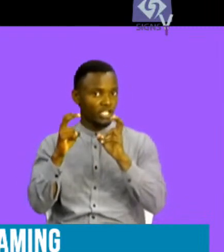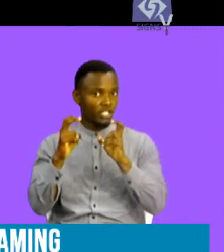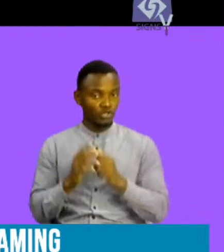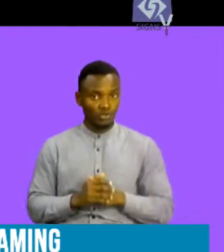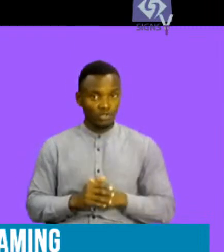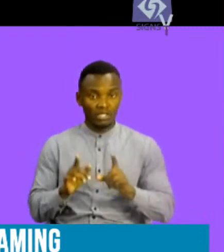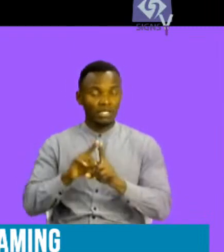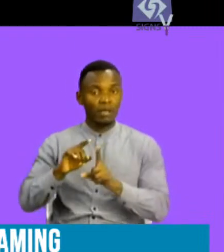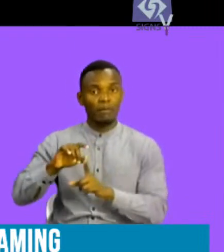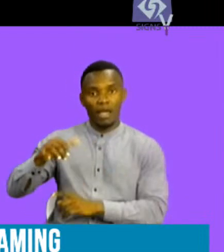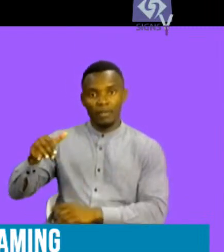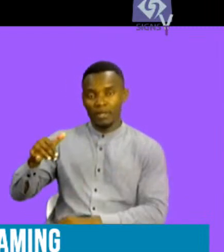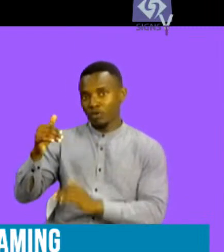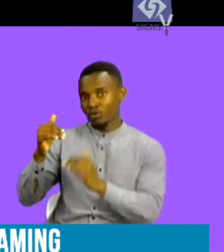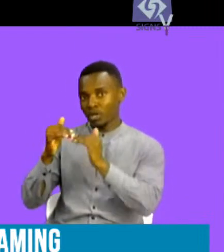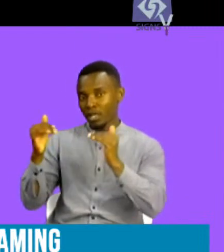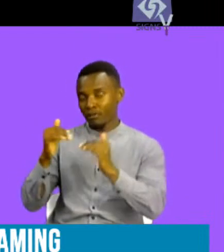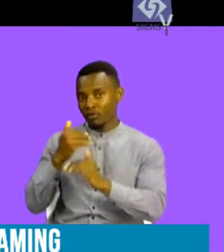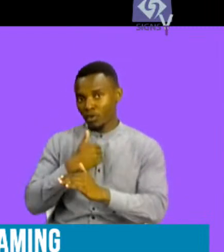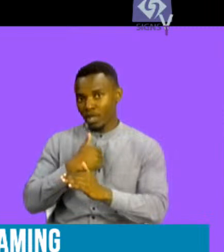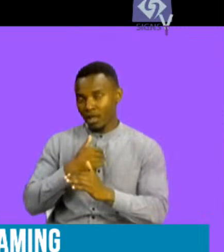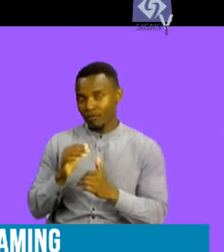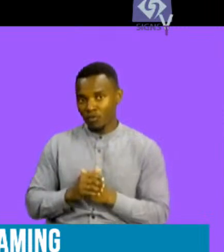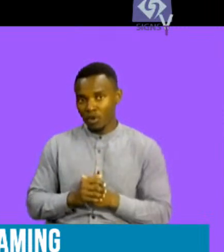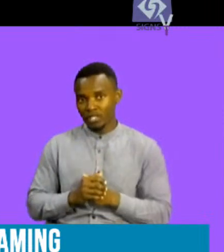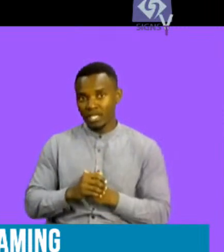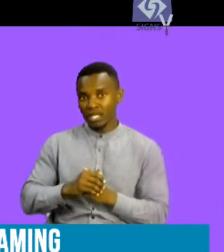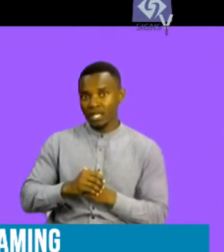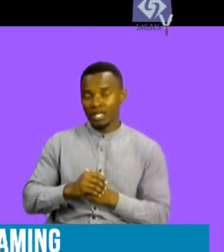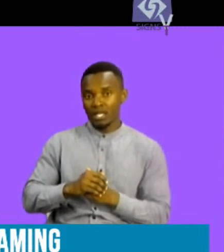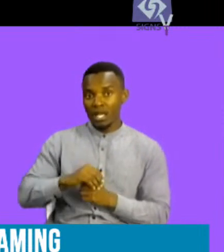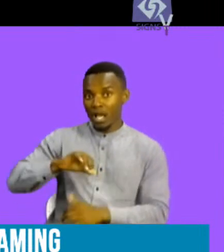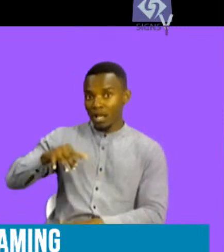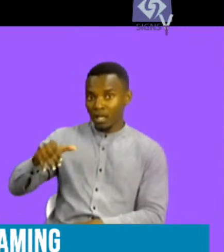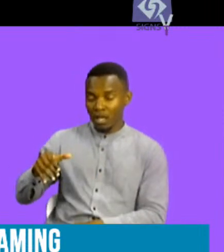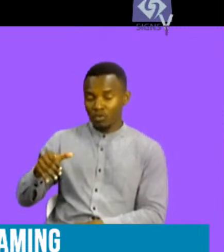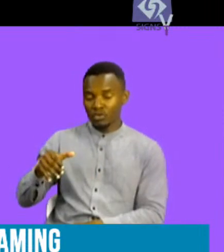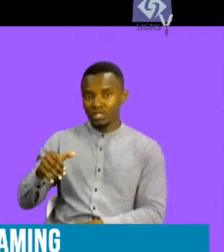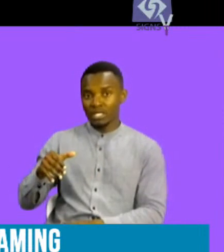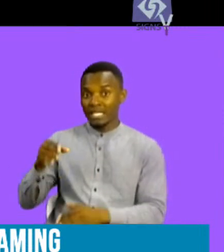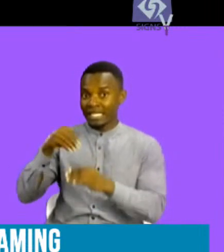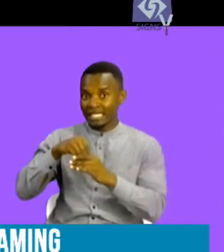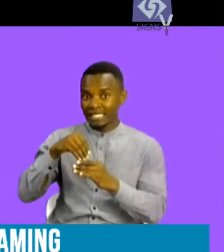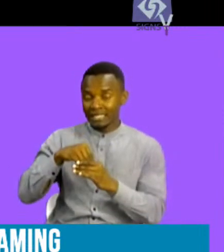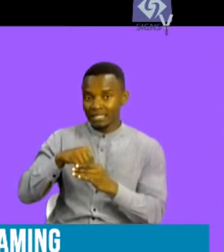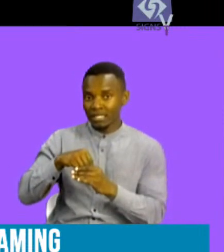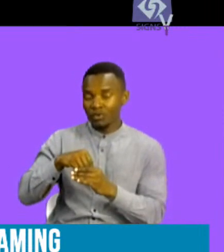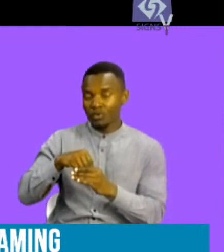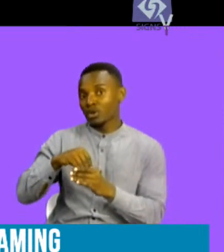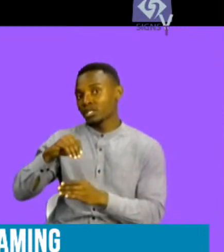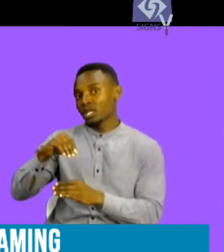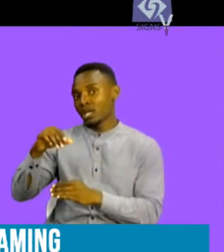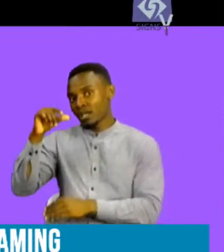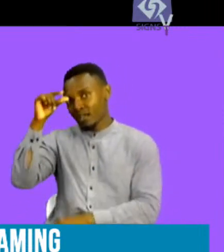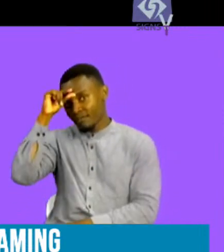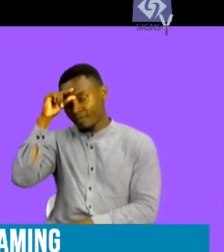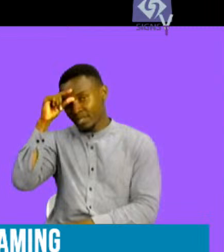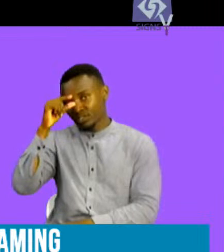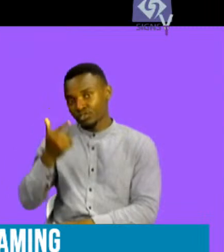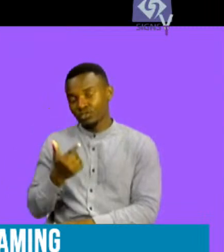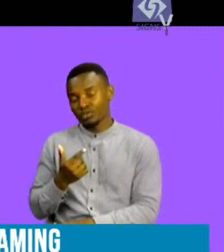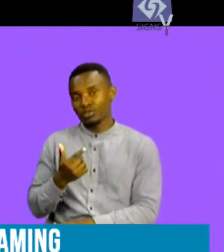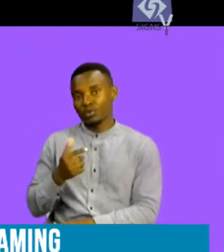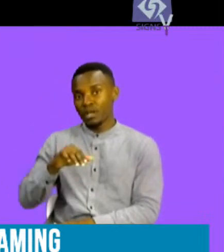we have what we call the county gender and intergovernmental county gender working group in each county.